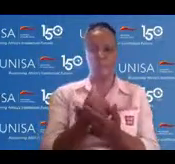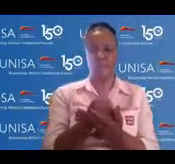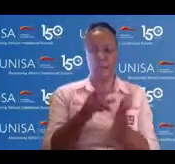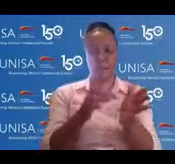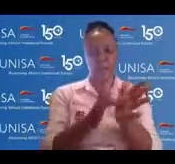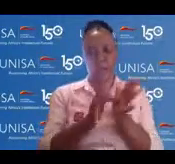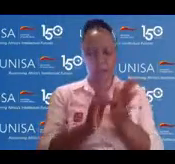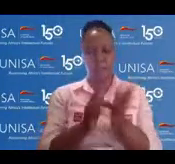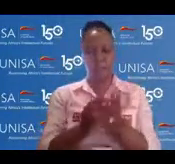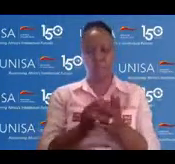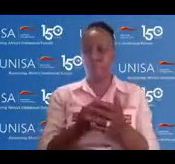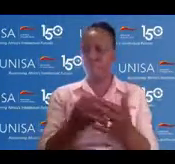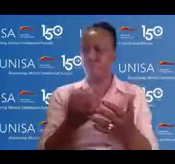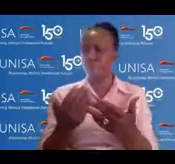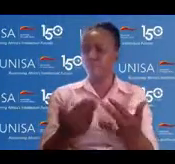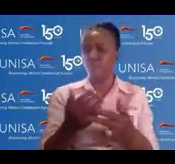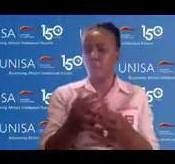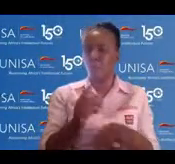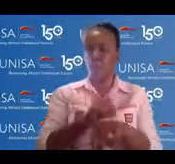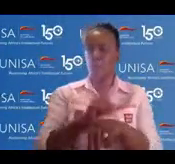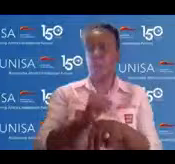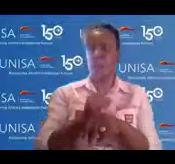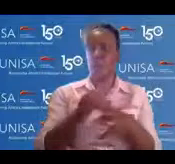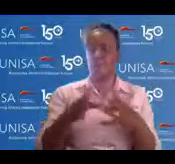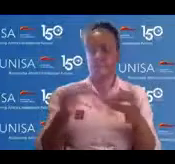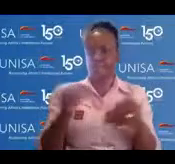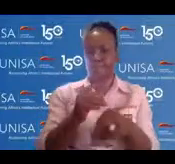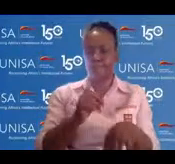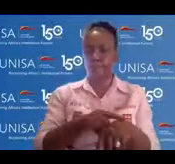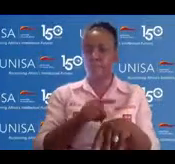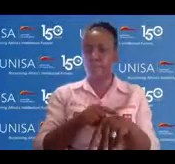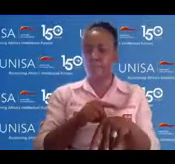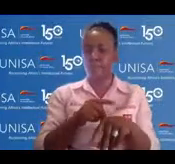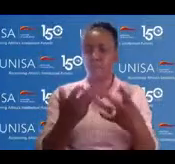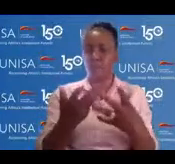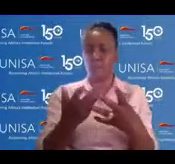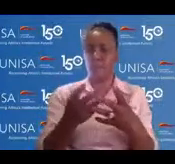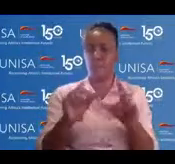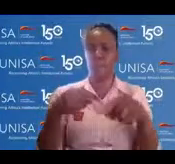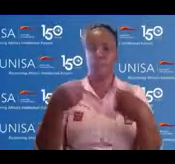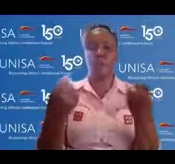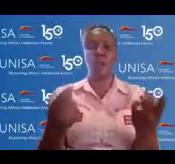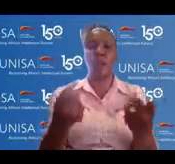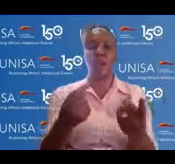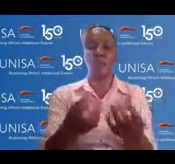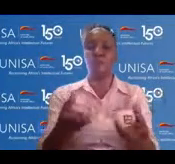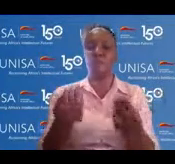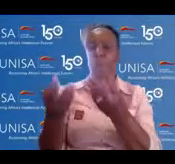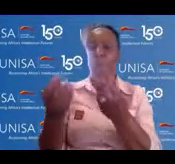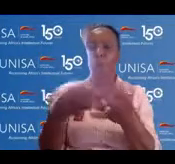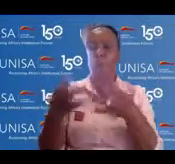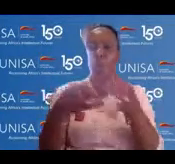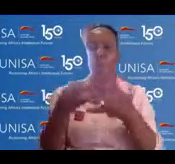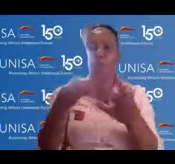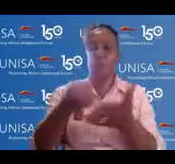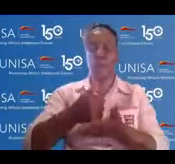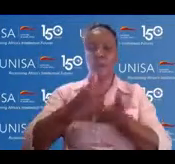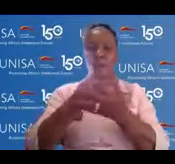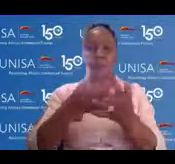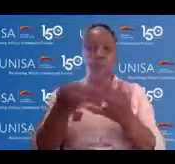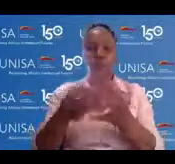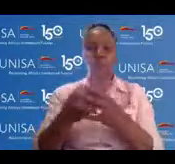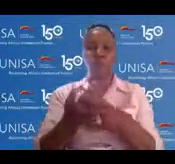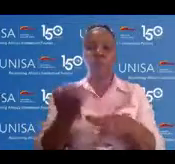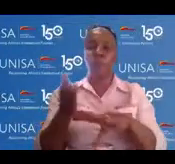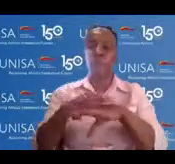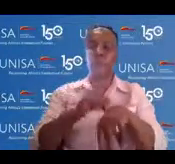clock runs out on that, that's it. You will not be able to get any help. You will not have any extra time to upload. So you